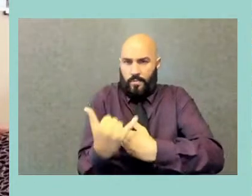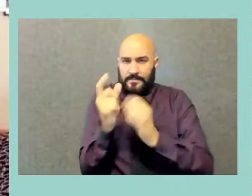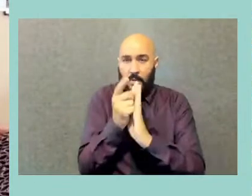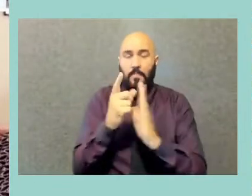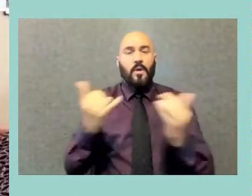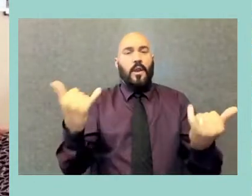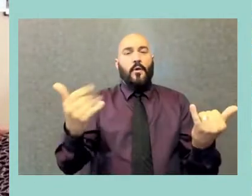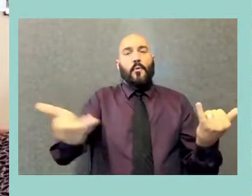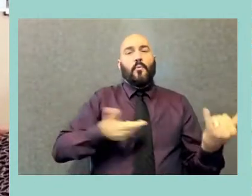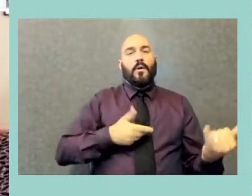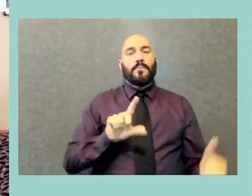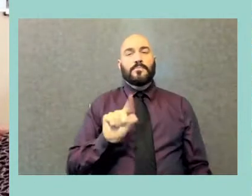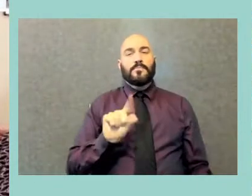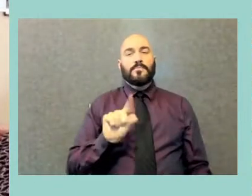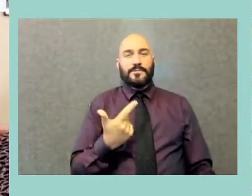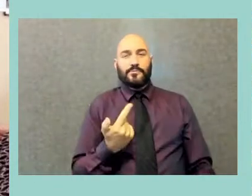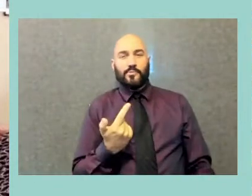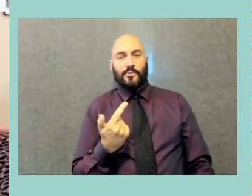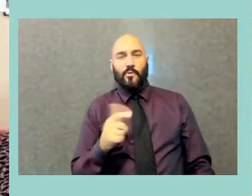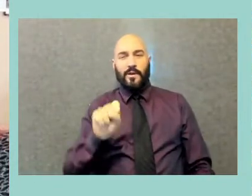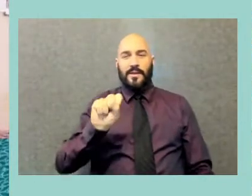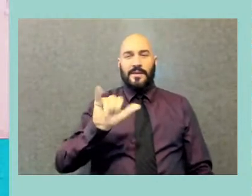Service.